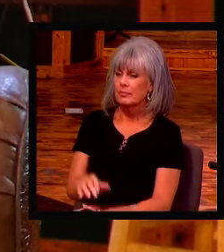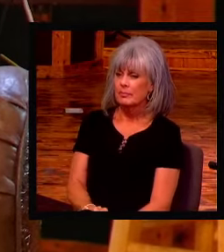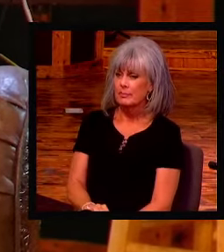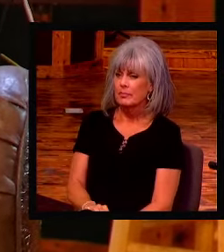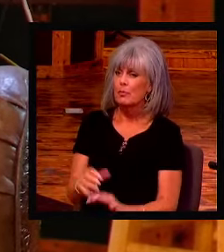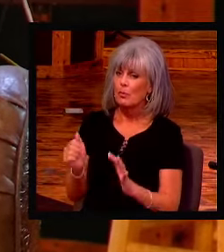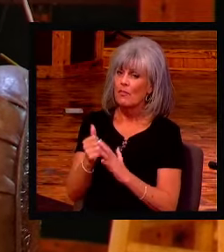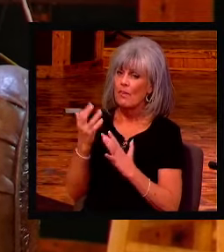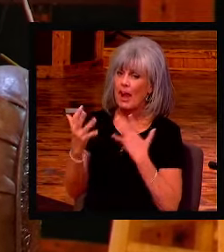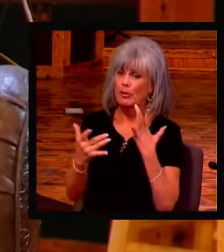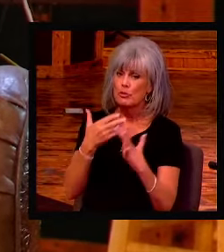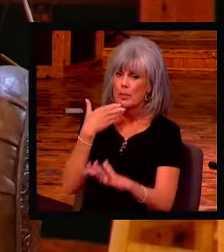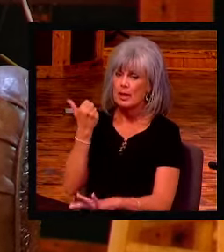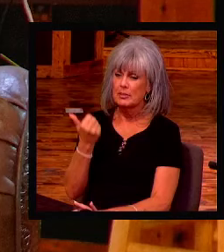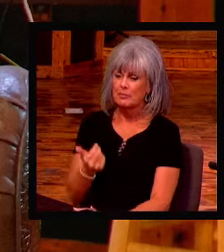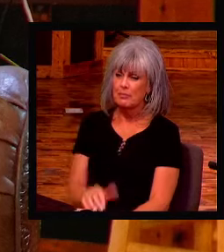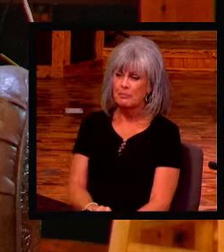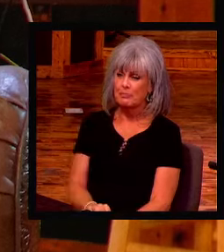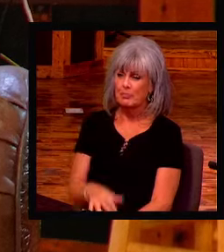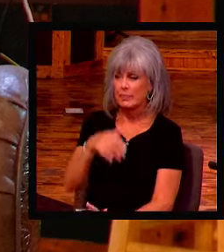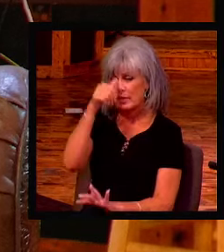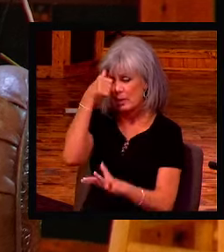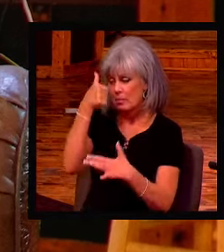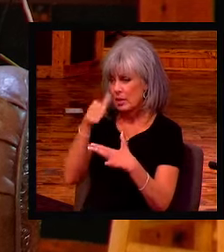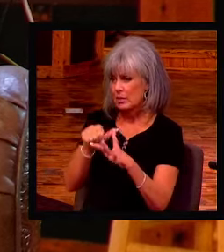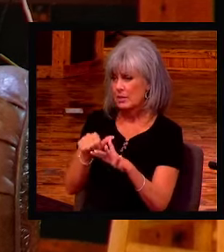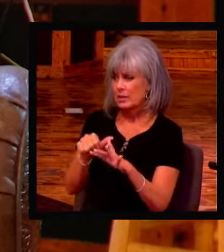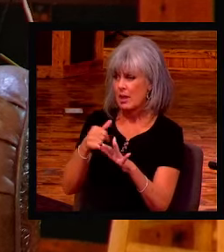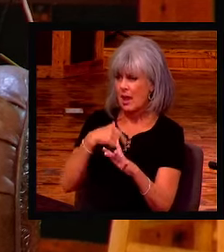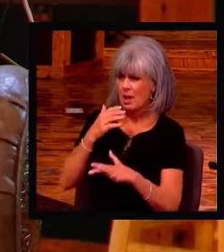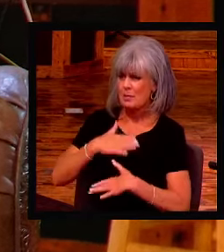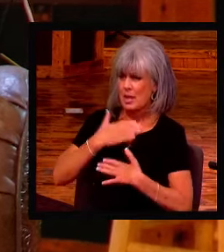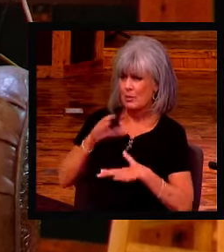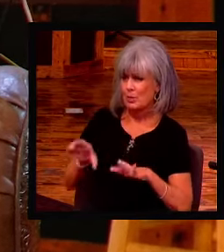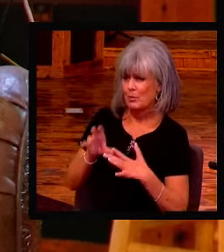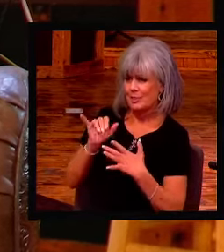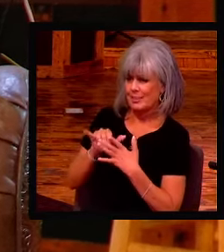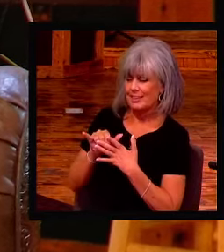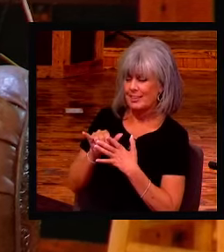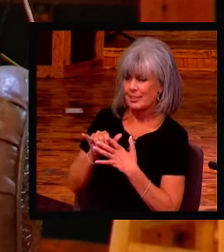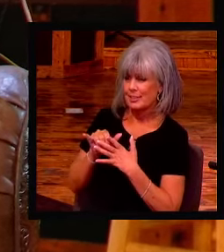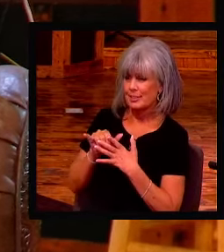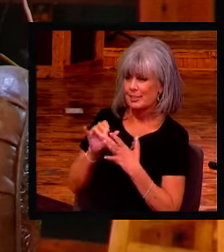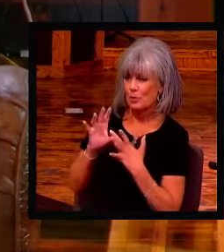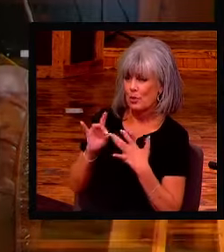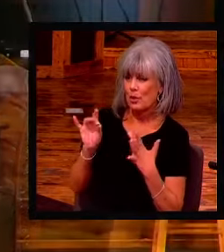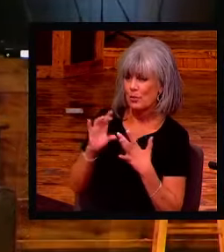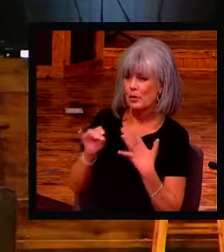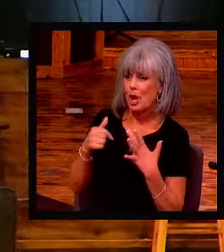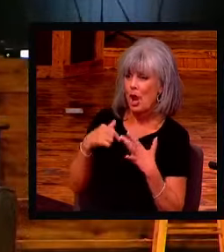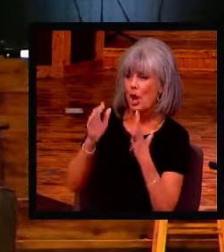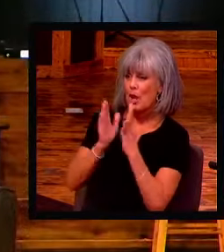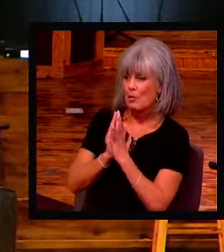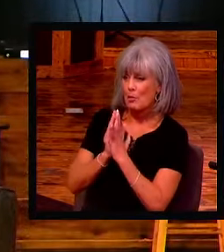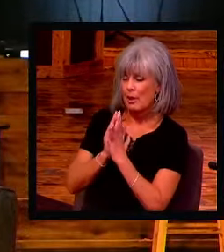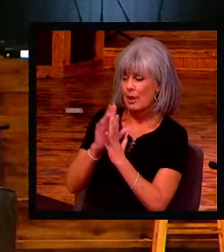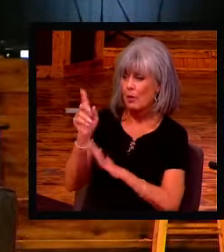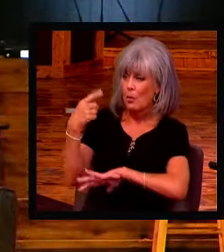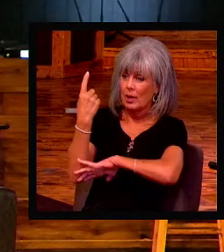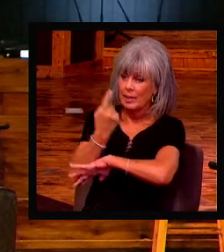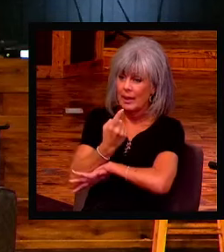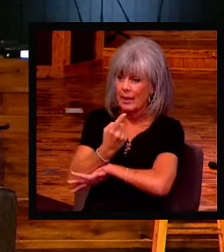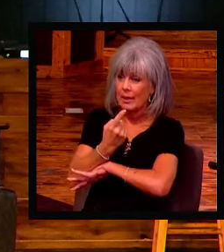fire. Amen. I'm glad you did destroy it. And I pray one day we have a huge bonfire here